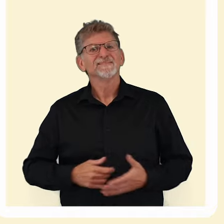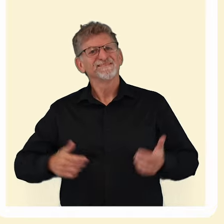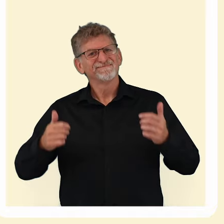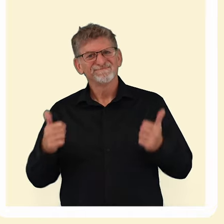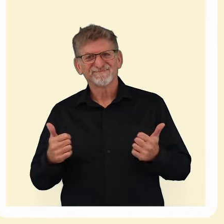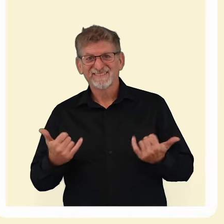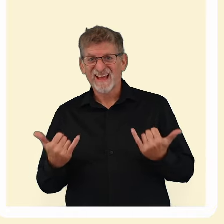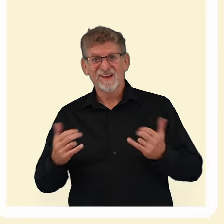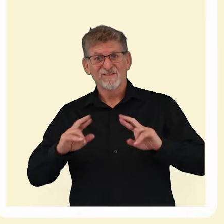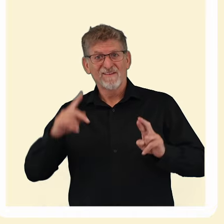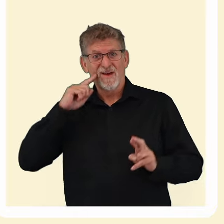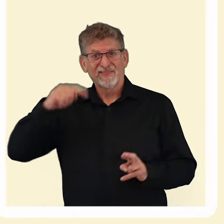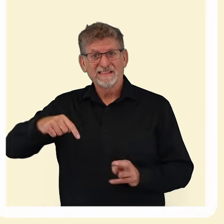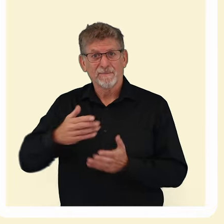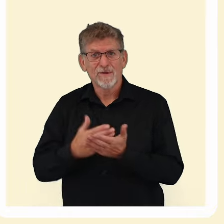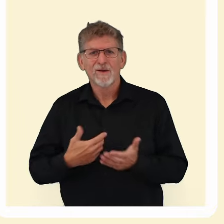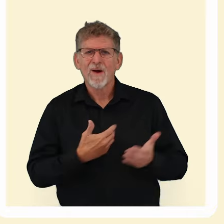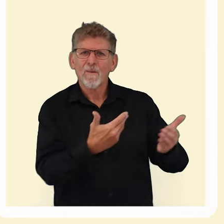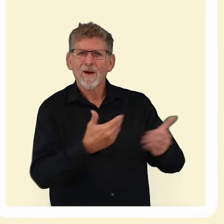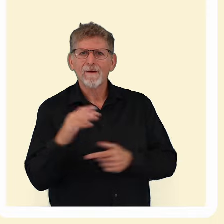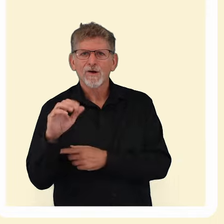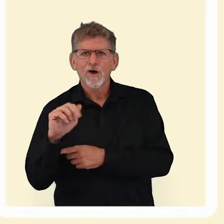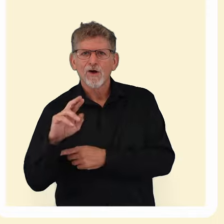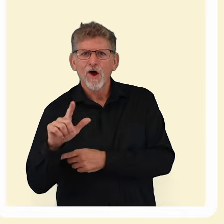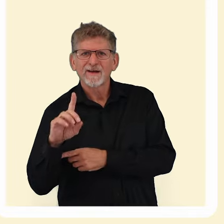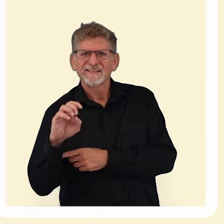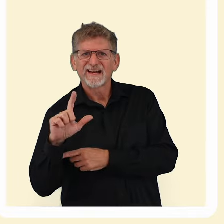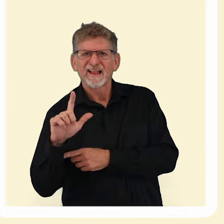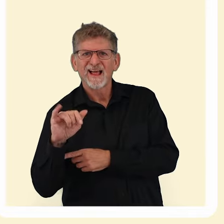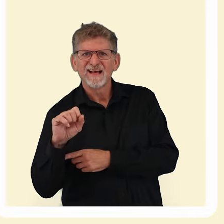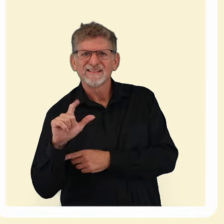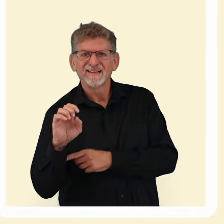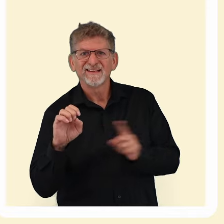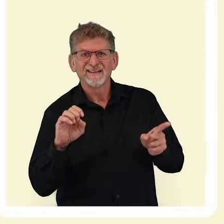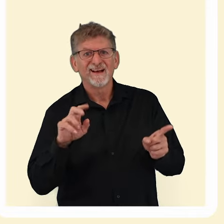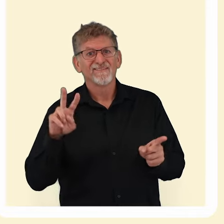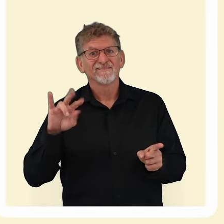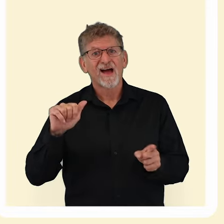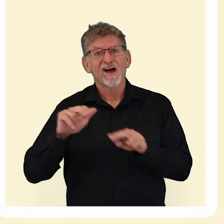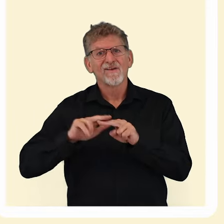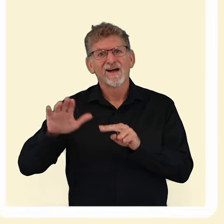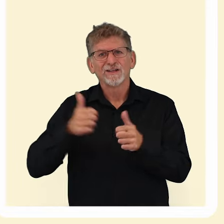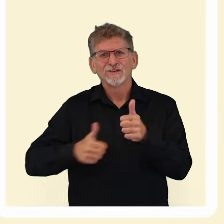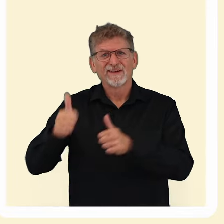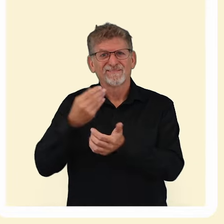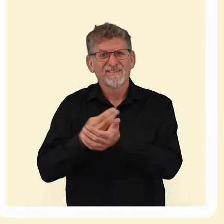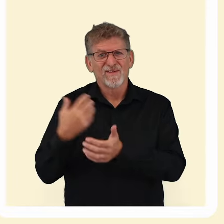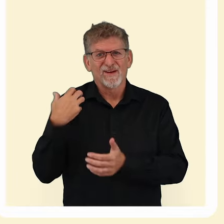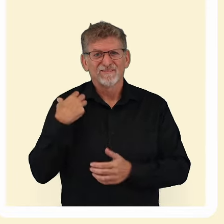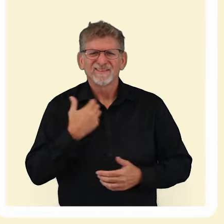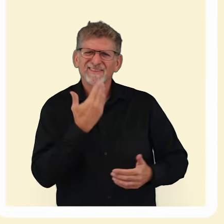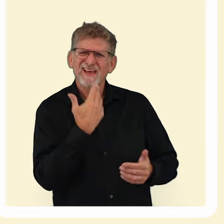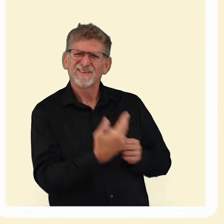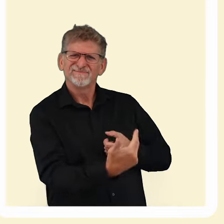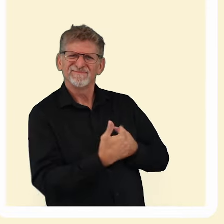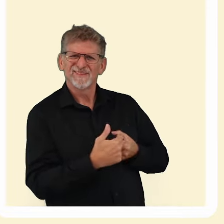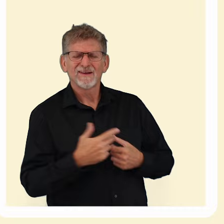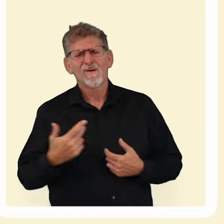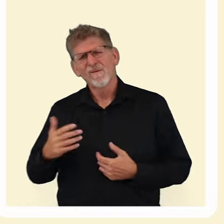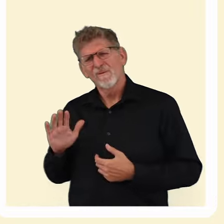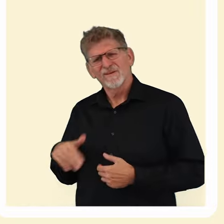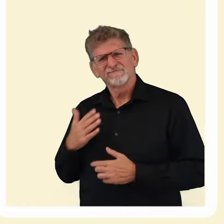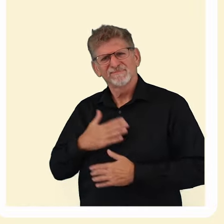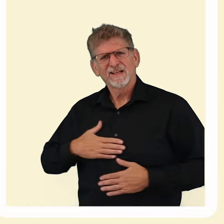All right. Well, for this segment, I'd like to welcome Carl Delisle, VIAReal's Chief Financial Officer. Thanks for joining us, Carl. It's a pleasure. We're going to talk about